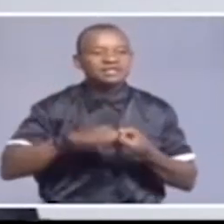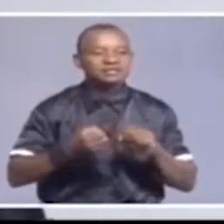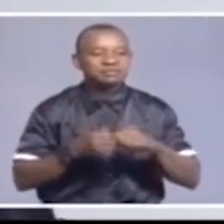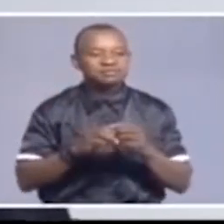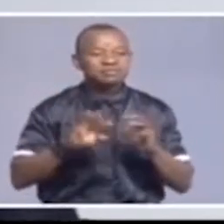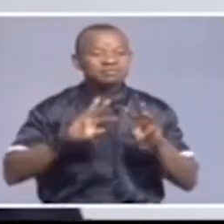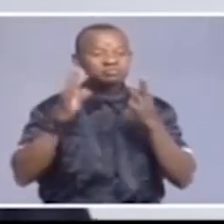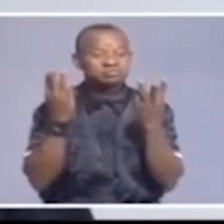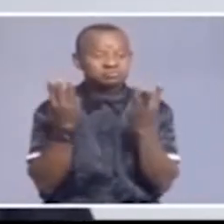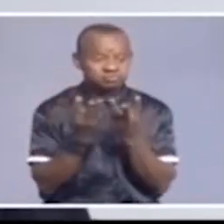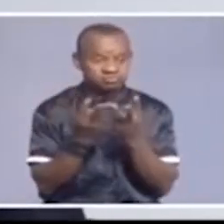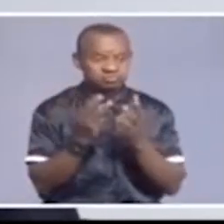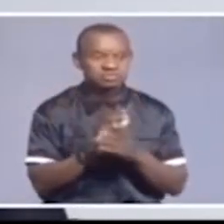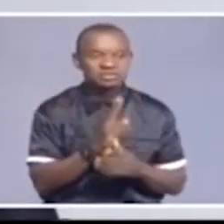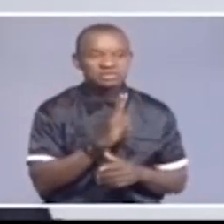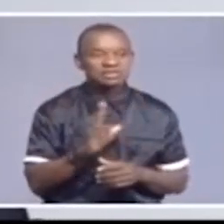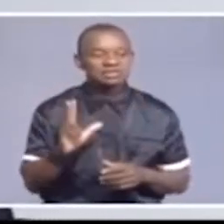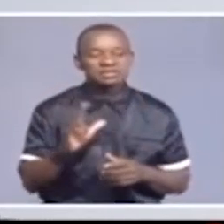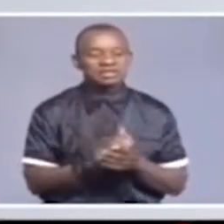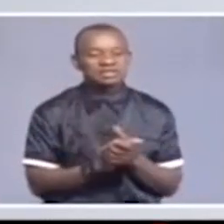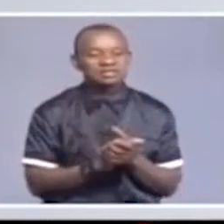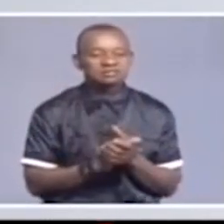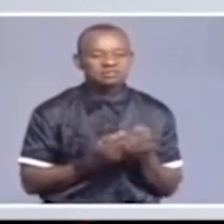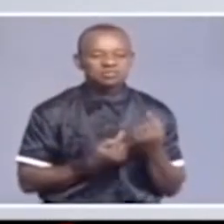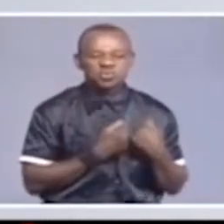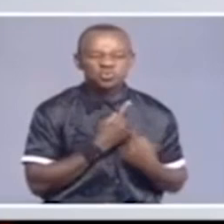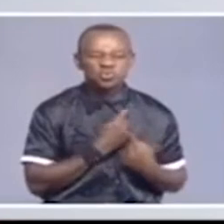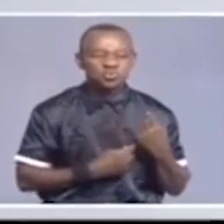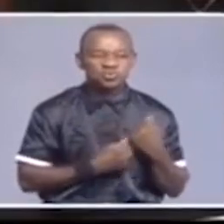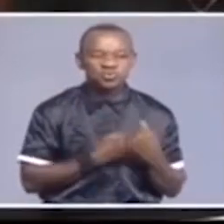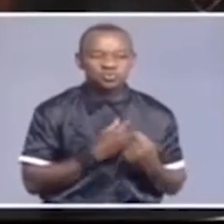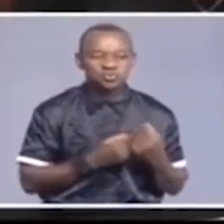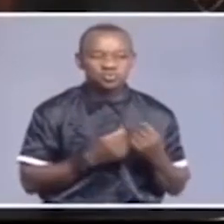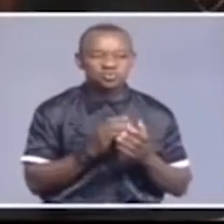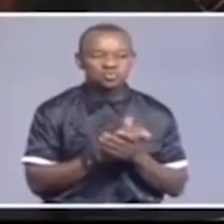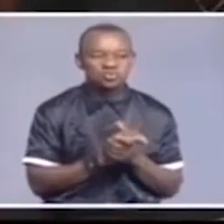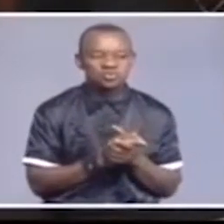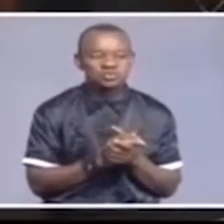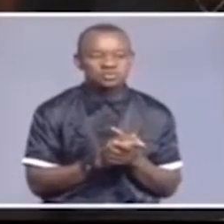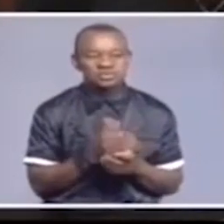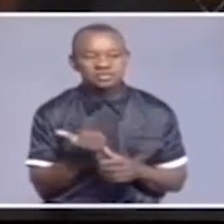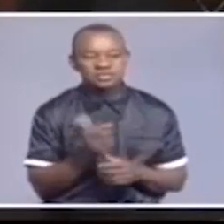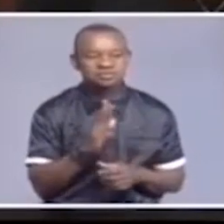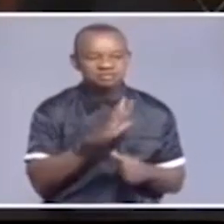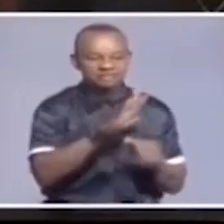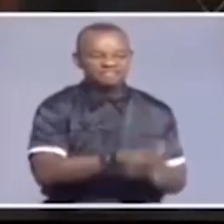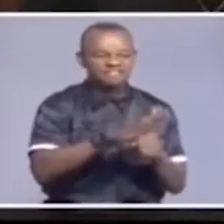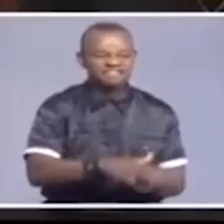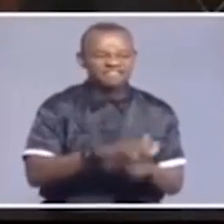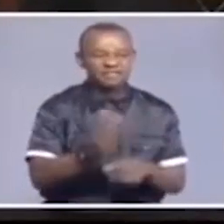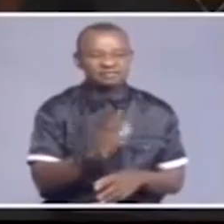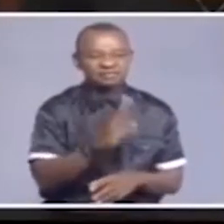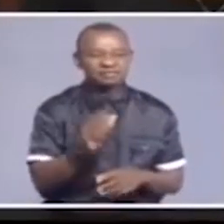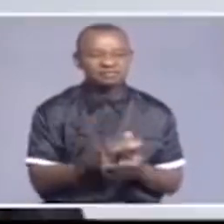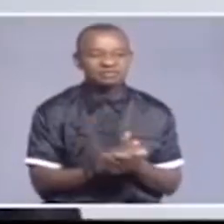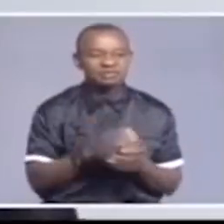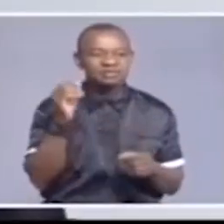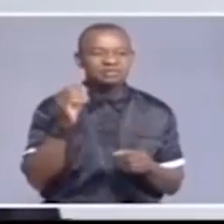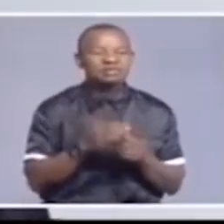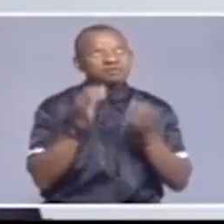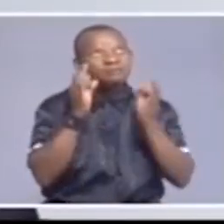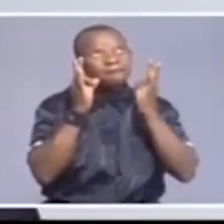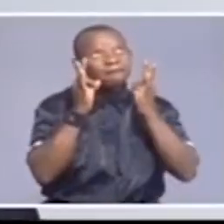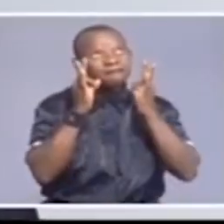global community are railing against institutions like the CCK that engage in such acts. It's sad to see this level of